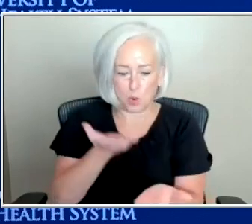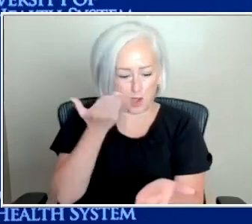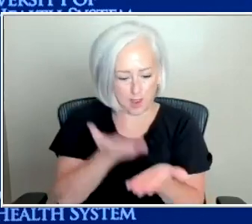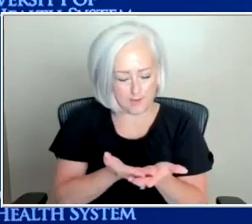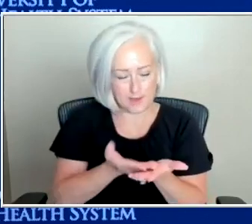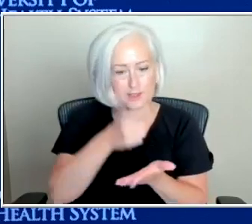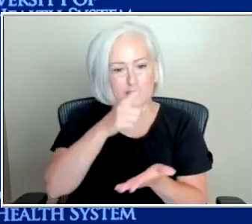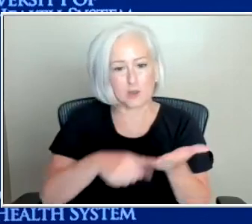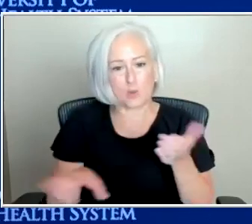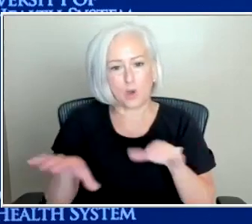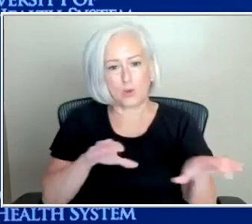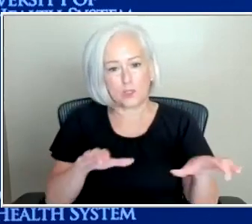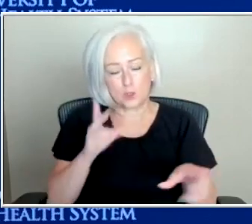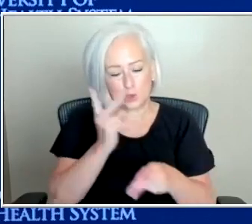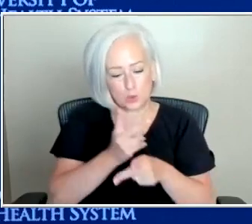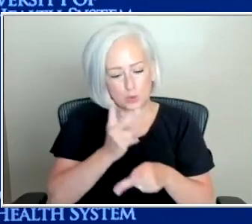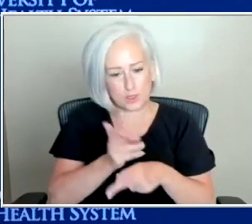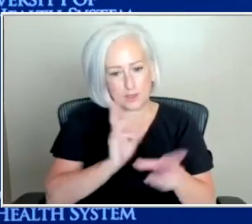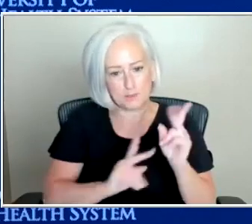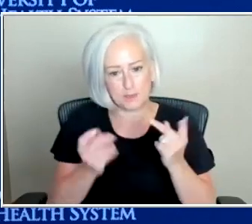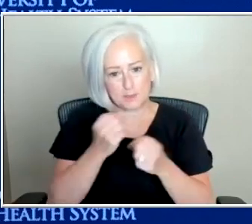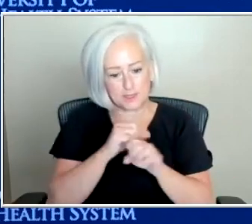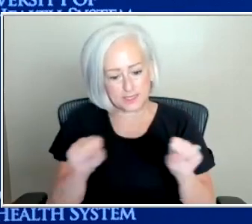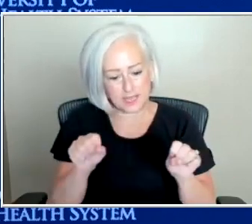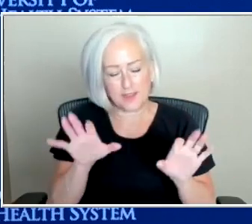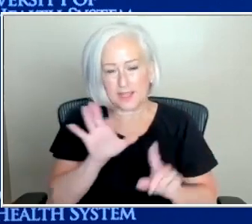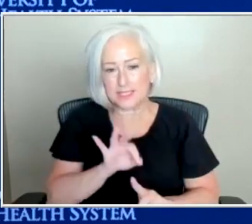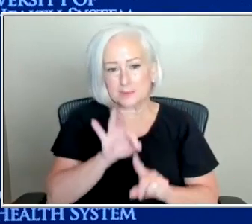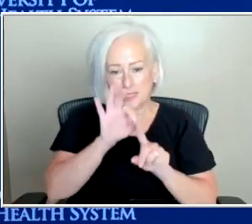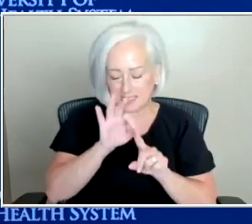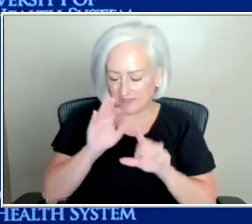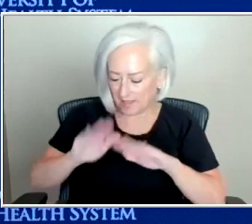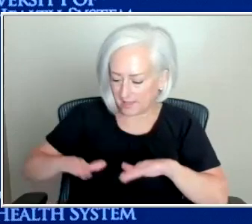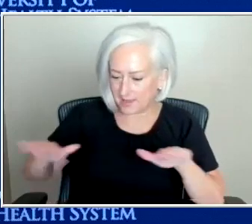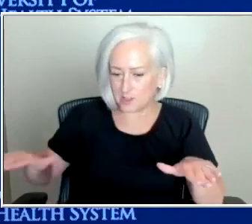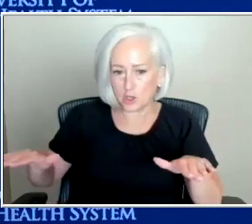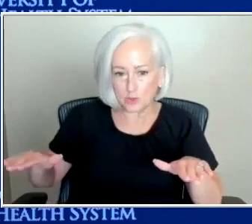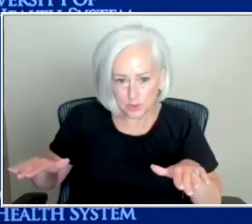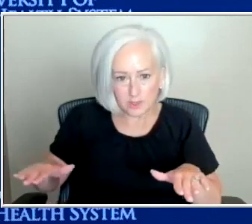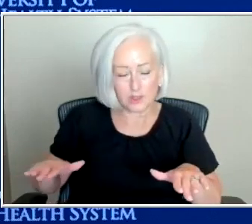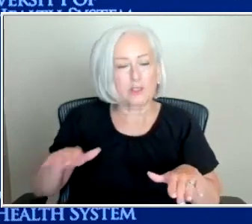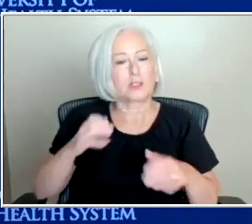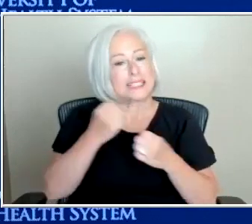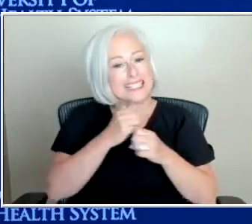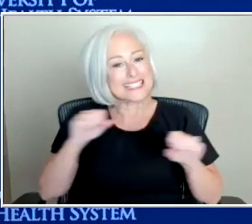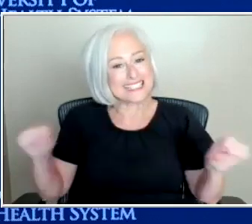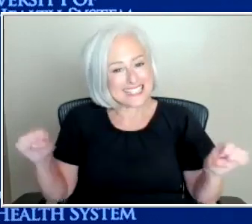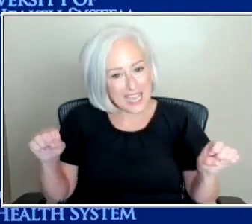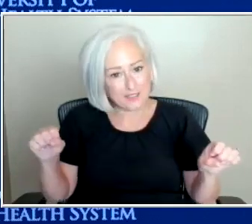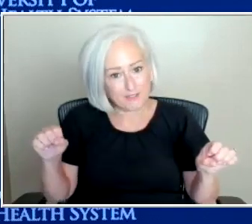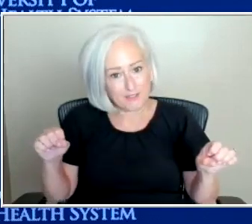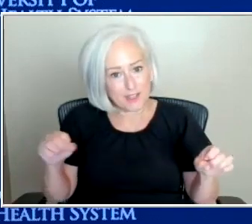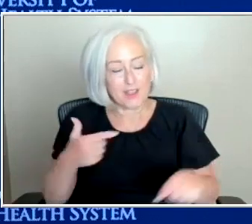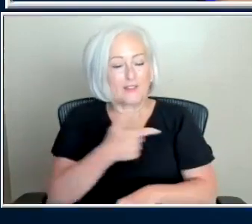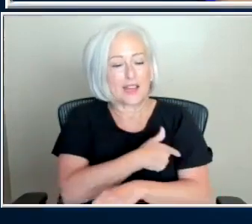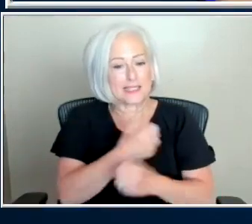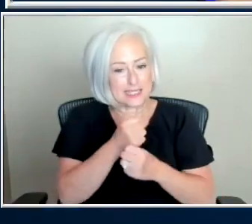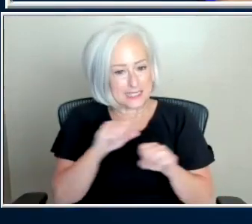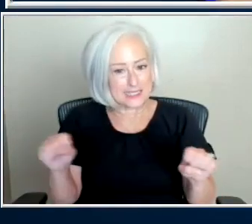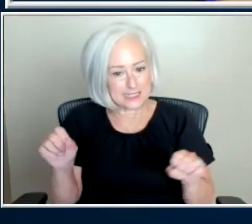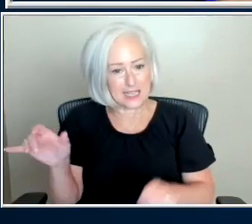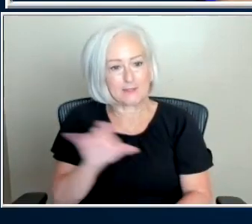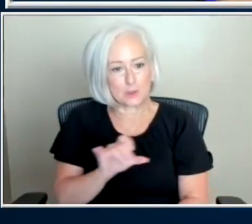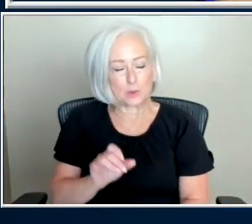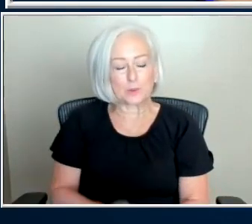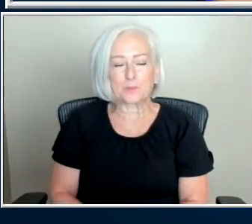keep people safe, particularly young ones, is safe, and that practice is safe, and the vaccines are safe as well. Thanks, Doc Hawk, for